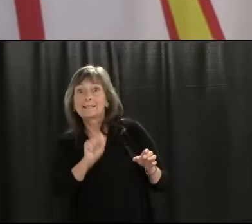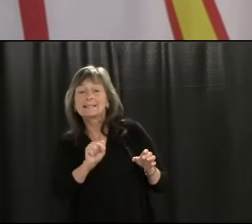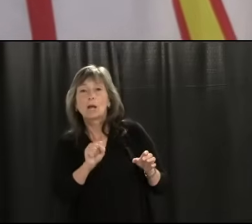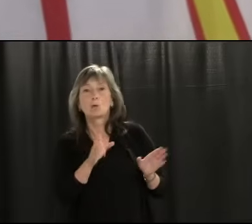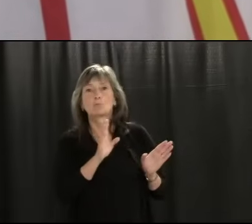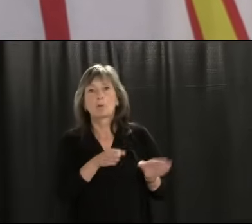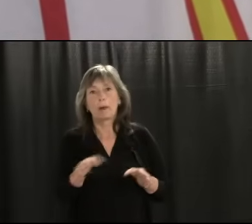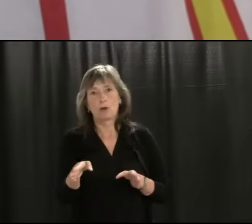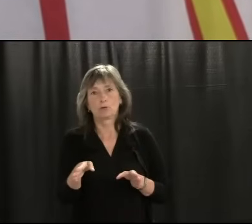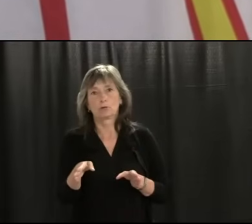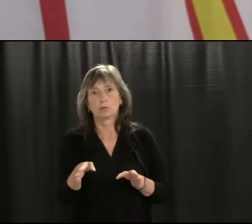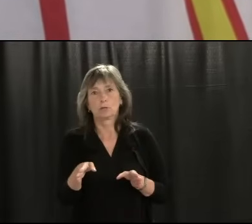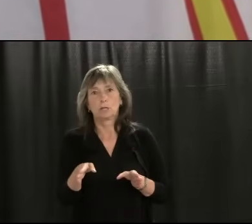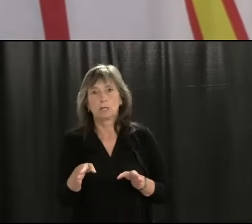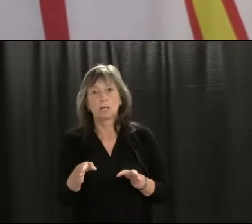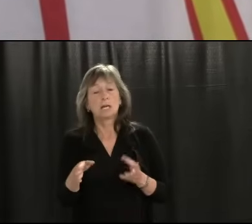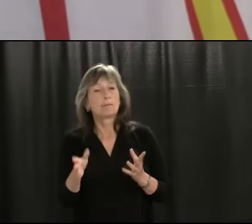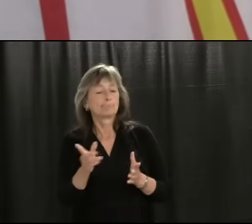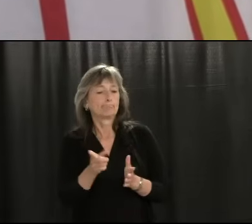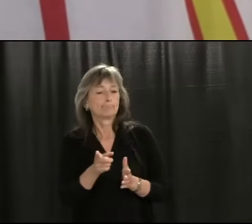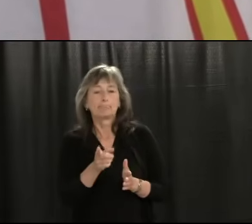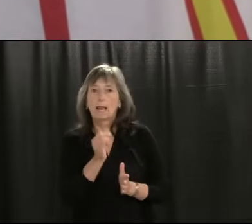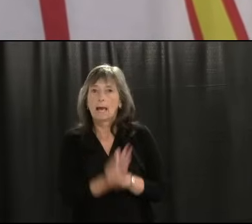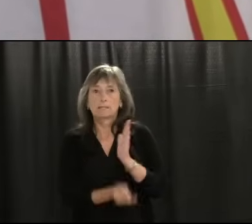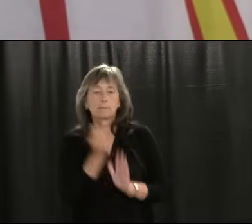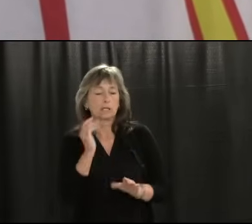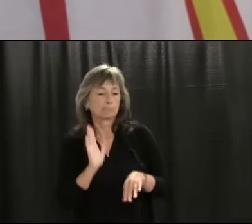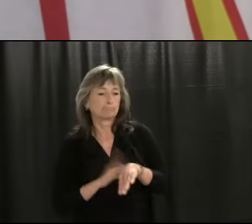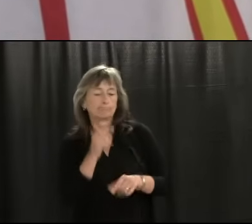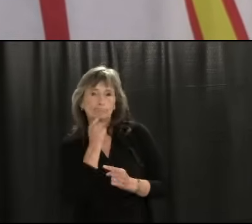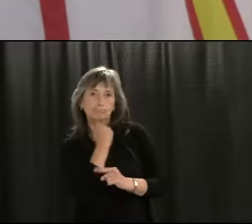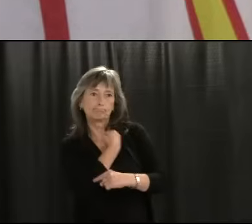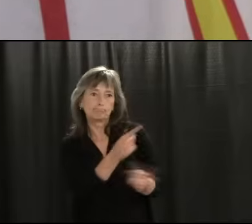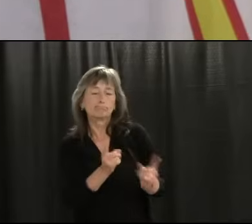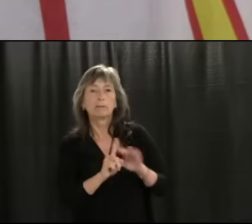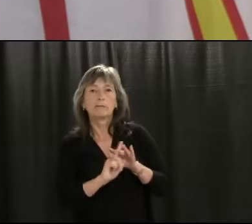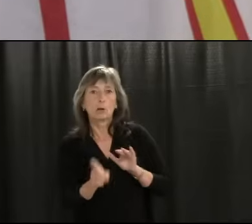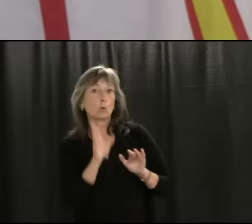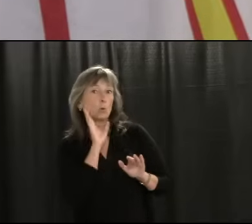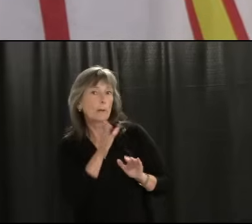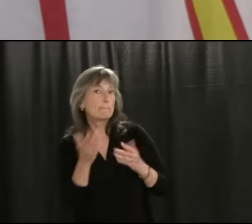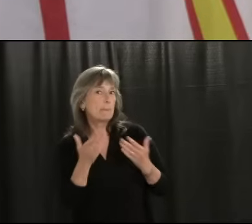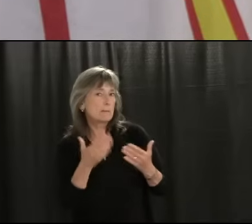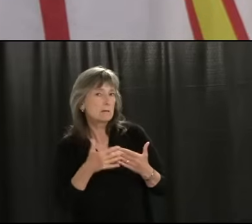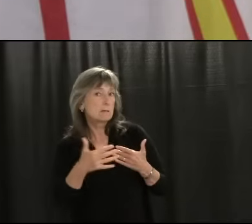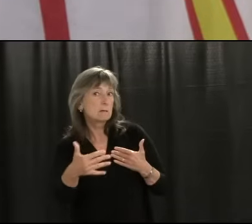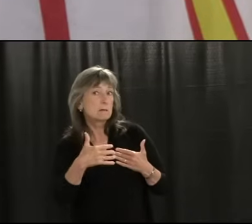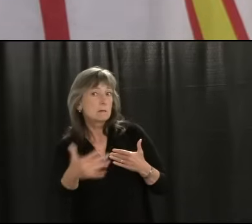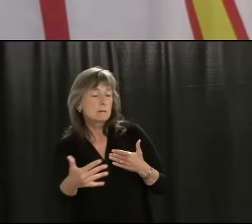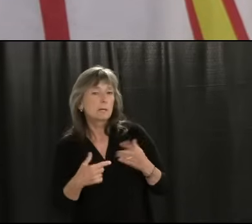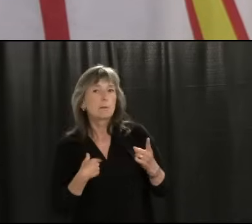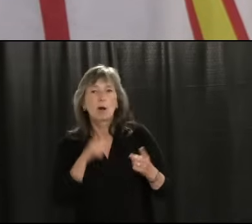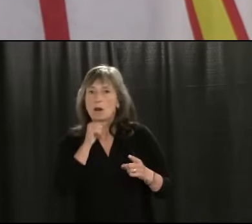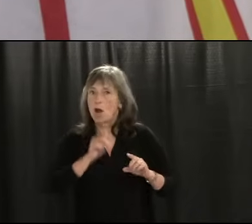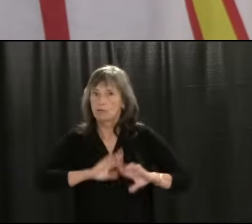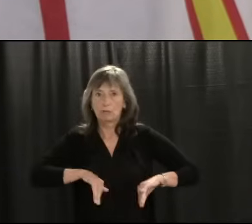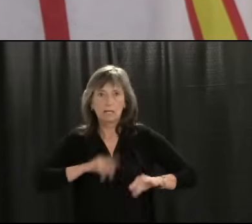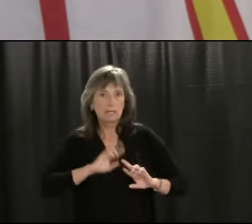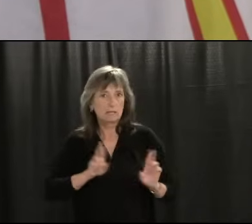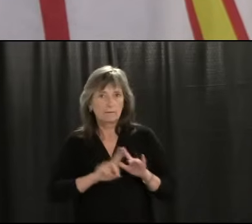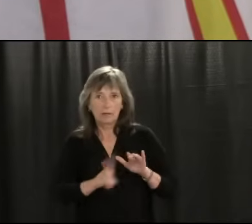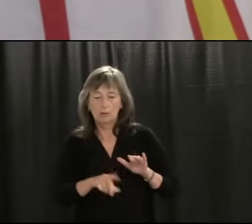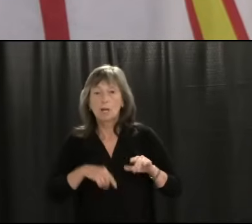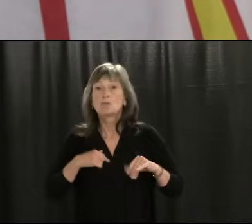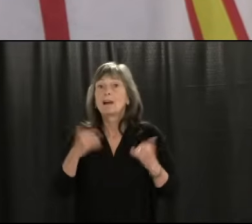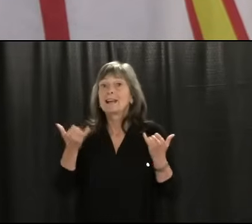receive an evacuation order on any moment's notice. We are, of course, continuing to have fire behavior specialists. Right now they are in the